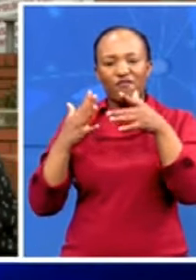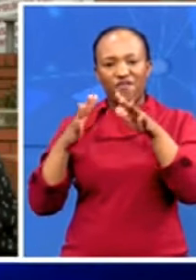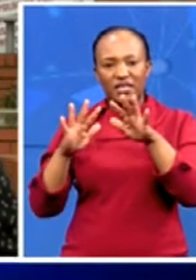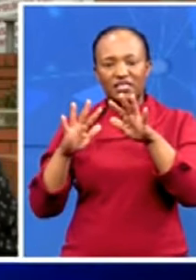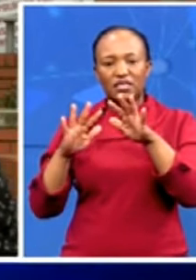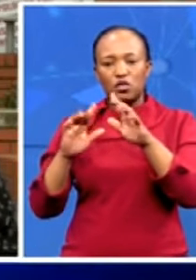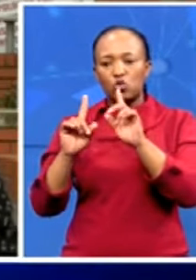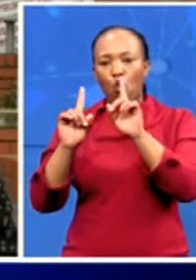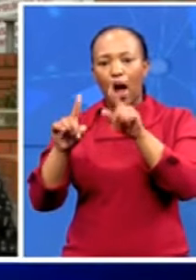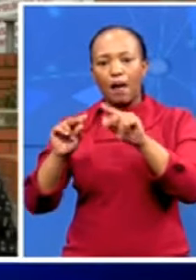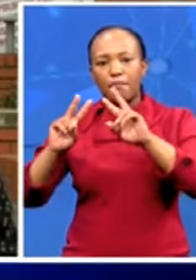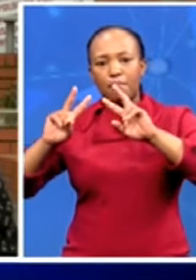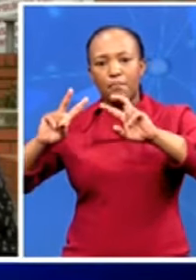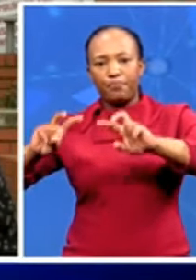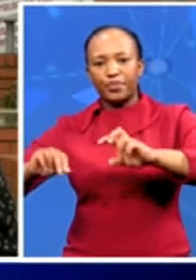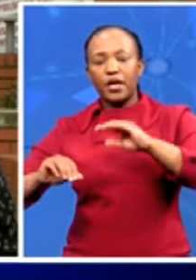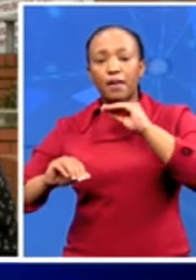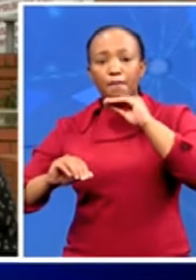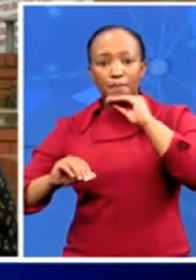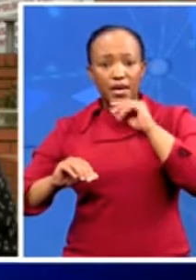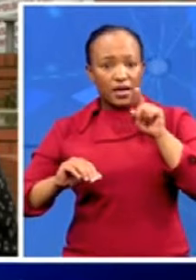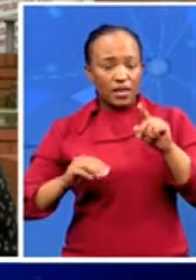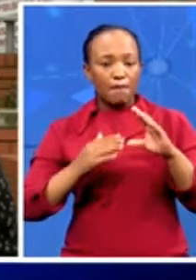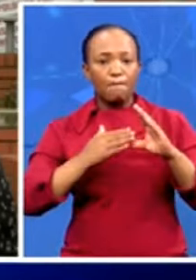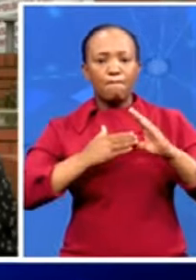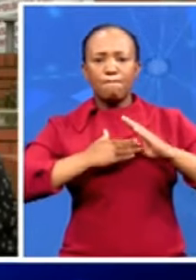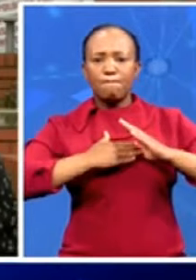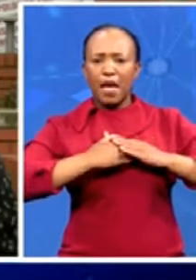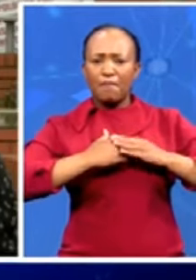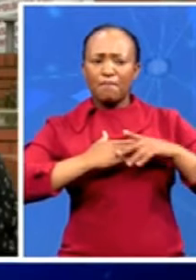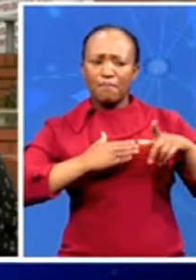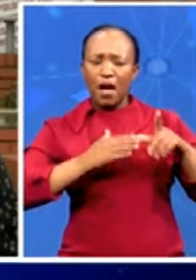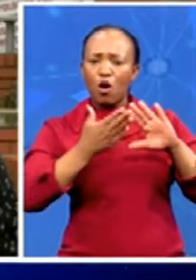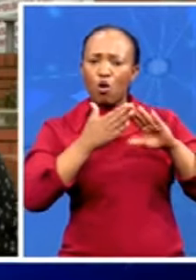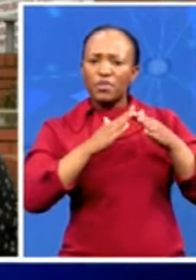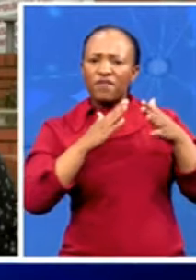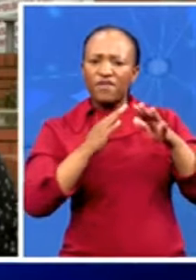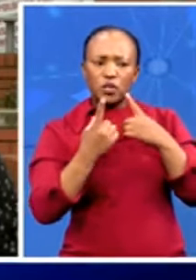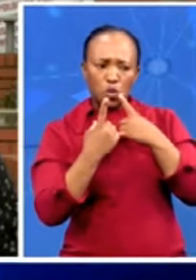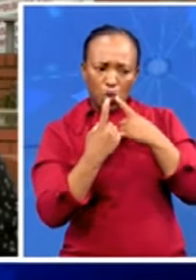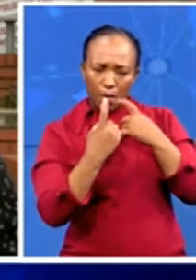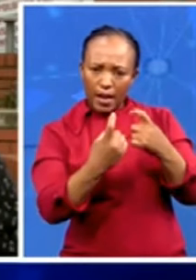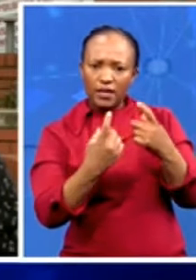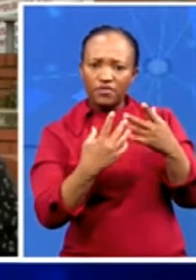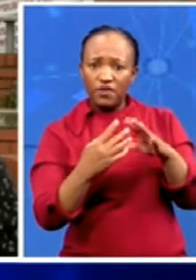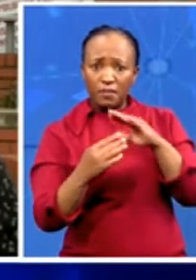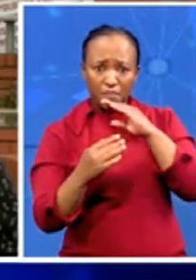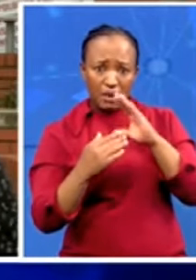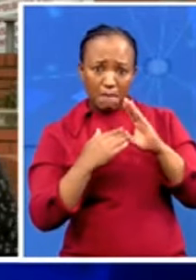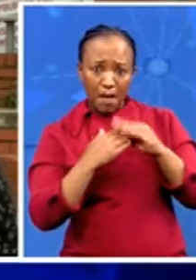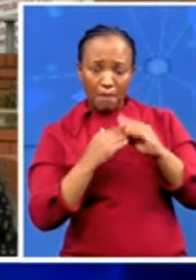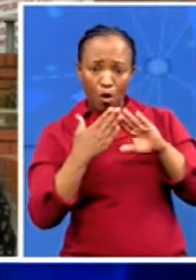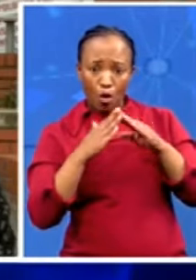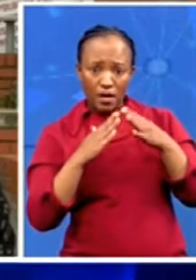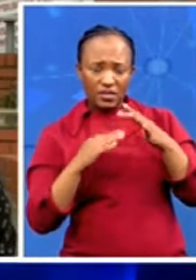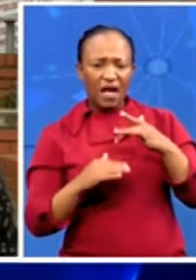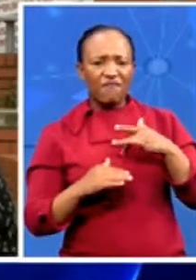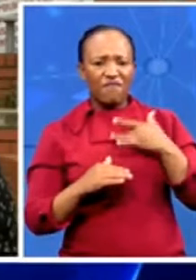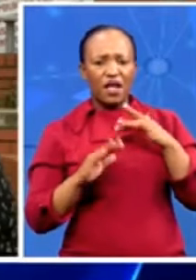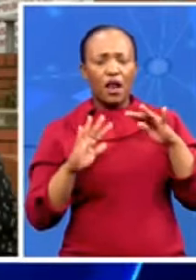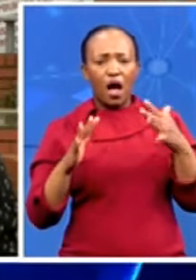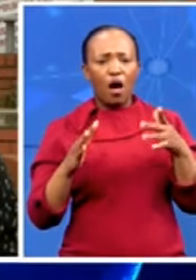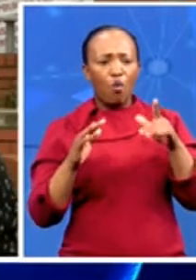any responses from these people or from the general public in terms of how they feel about the level of decay in health facilities in